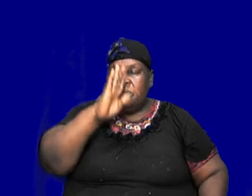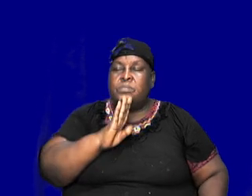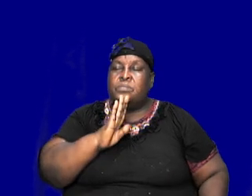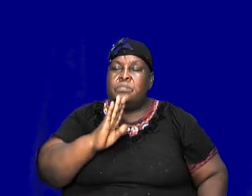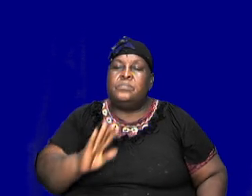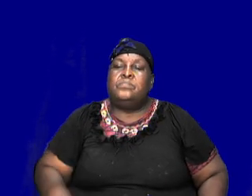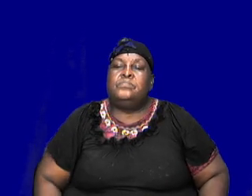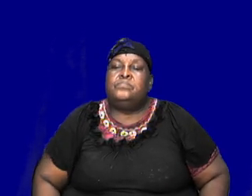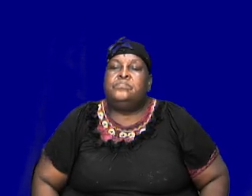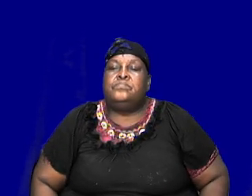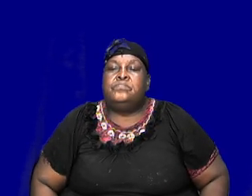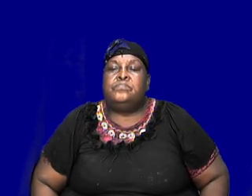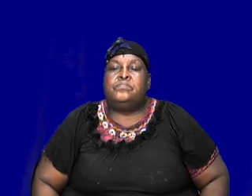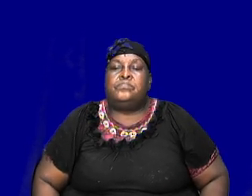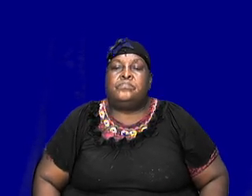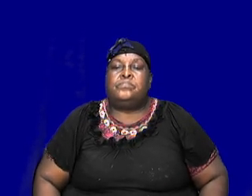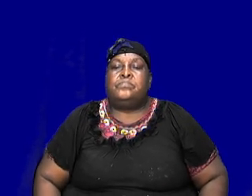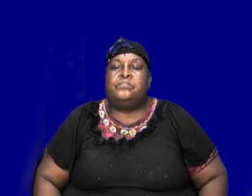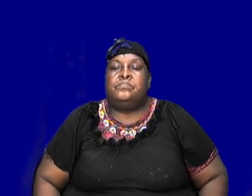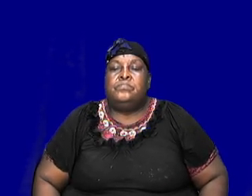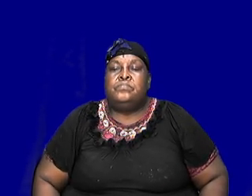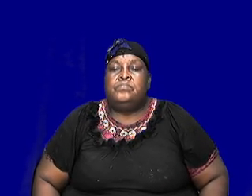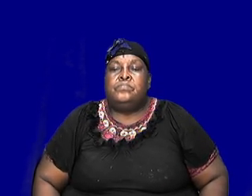God. Now verse 14.